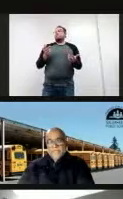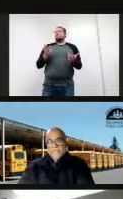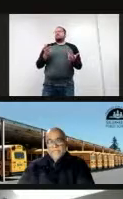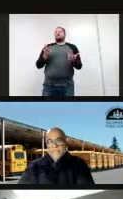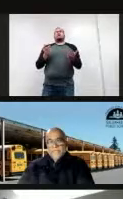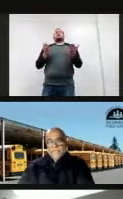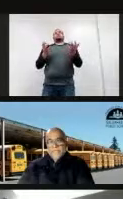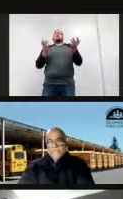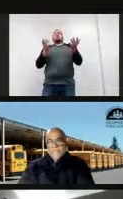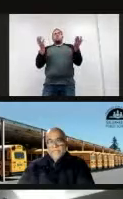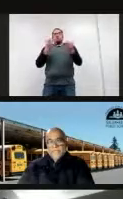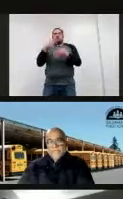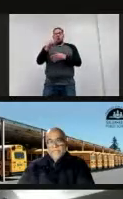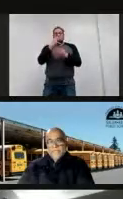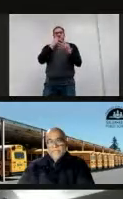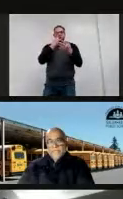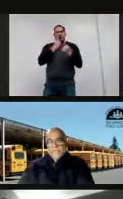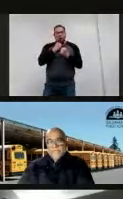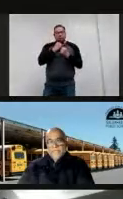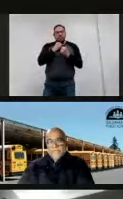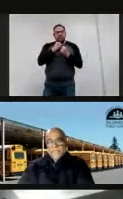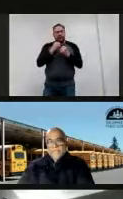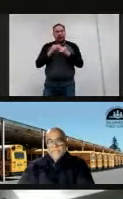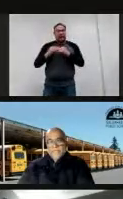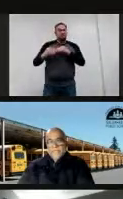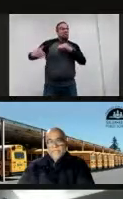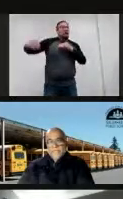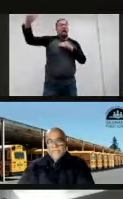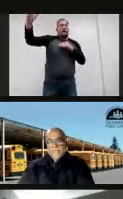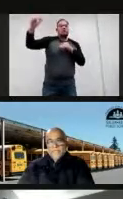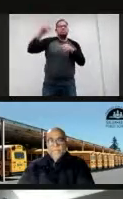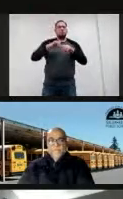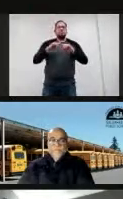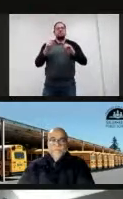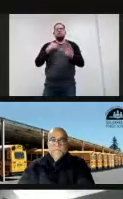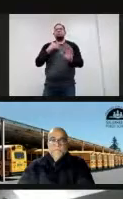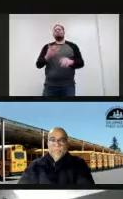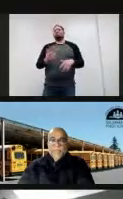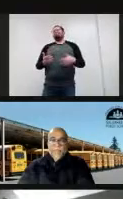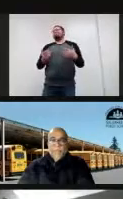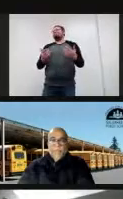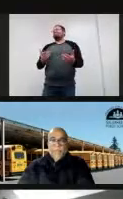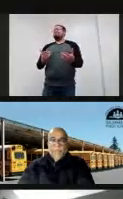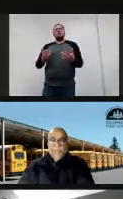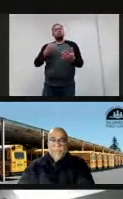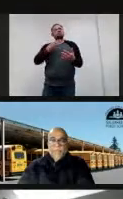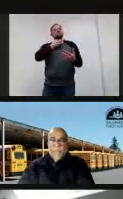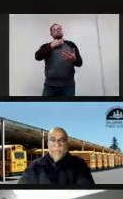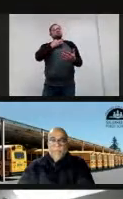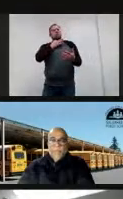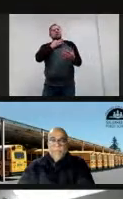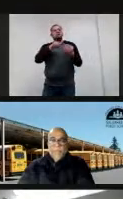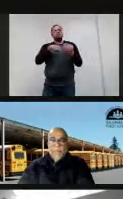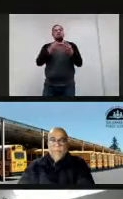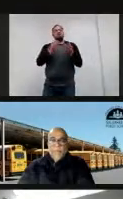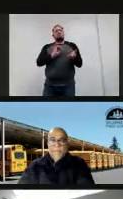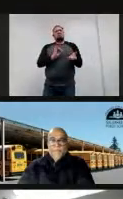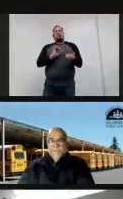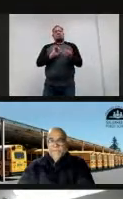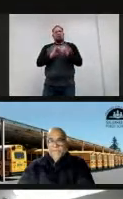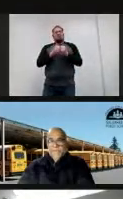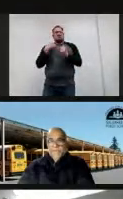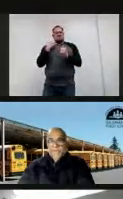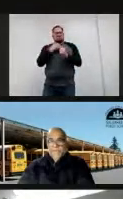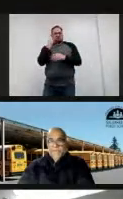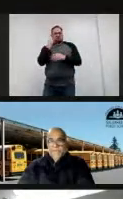definitely what they're worth and beyond. But I am just genuinely curious about, like, how did we get to a